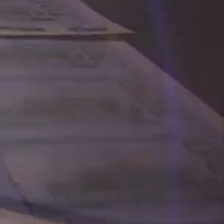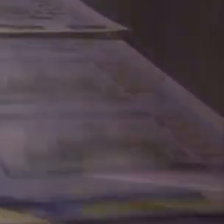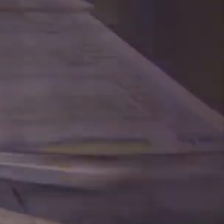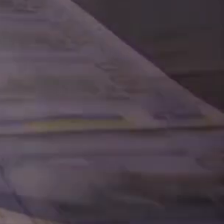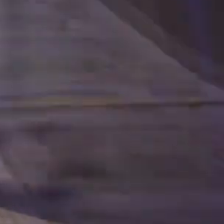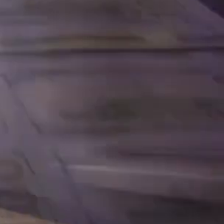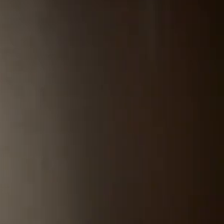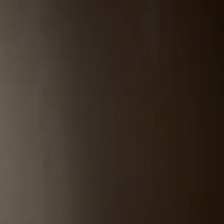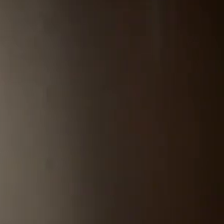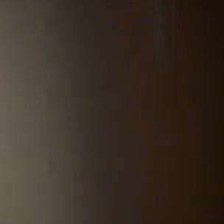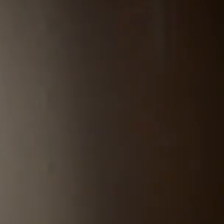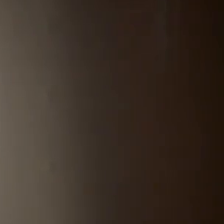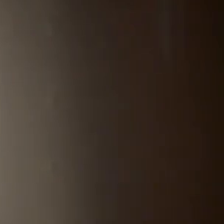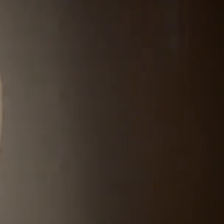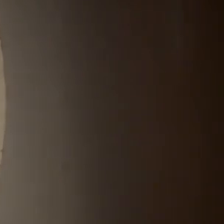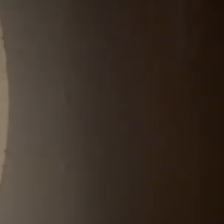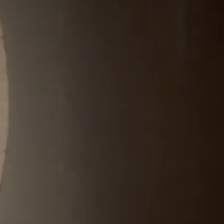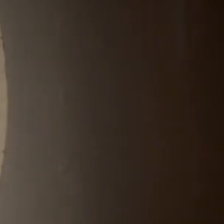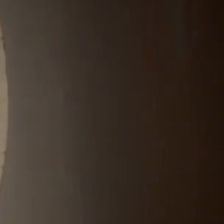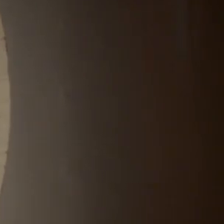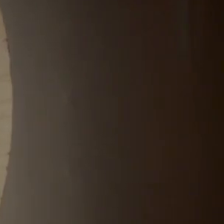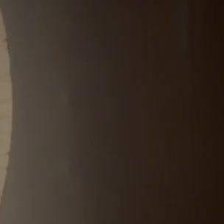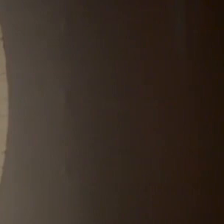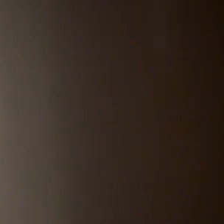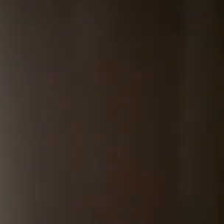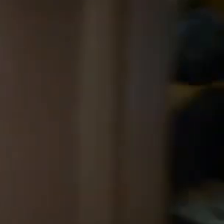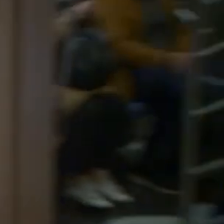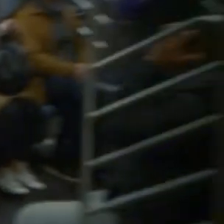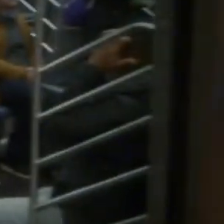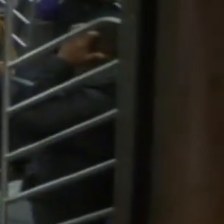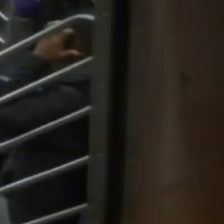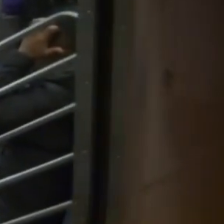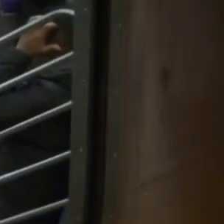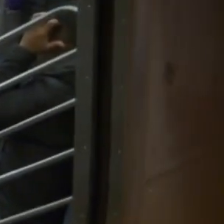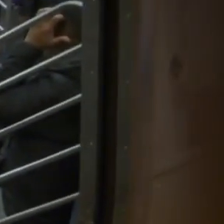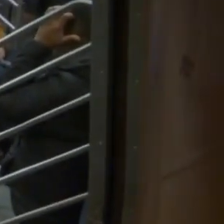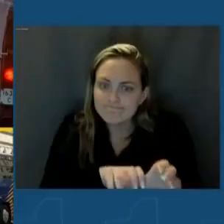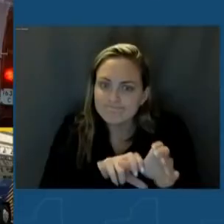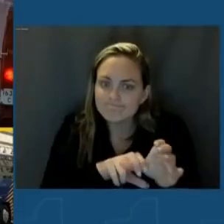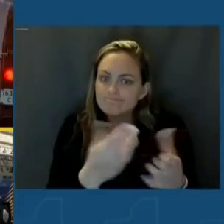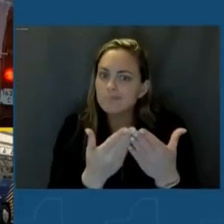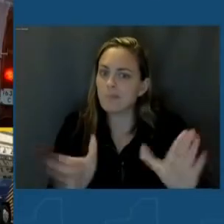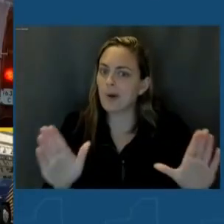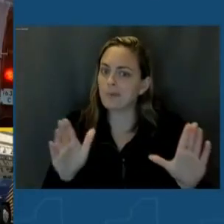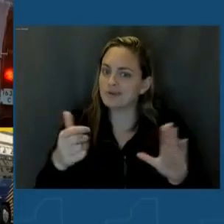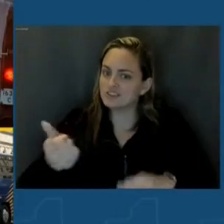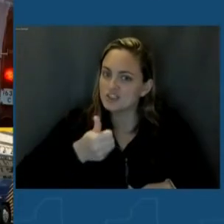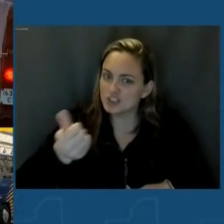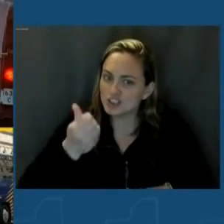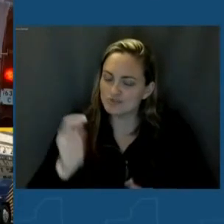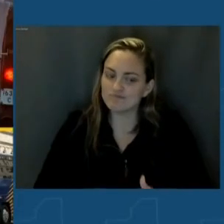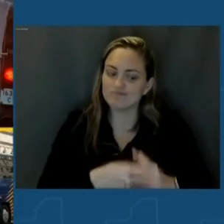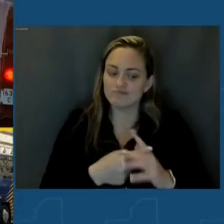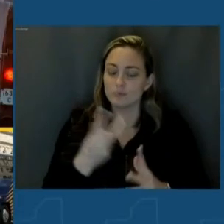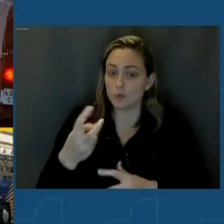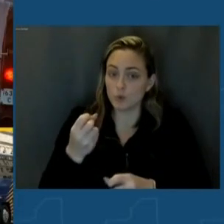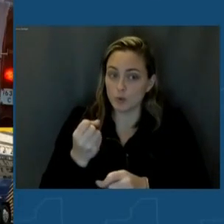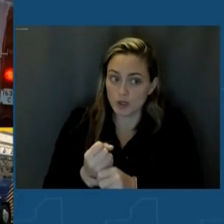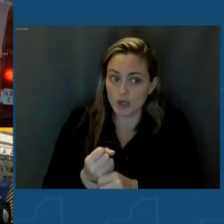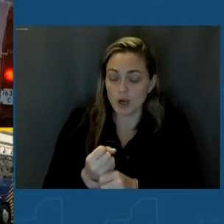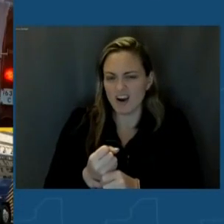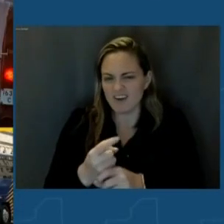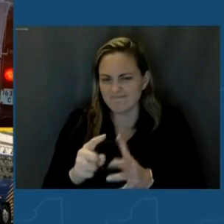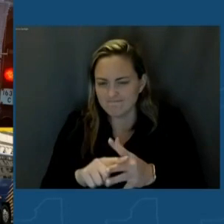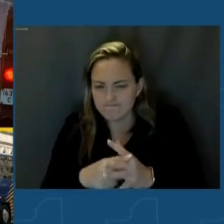billion, $65 million of which is going to reduce the proposed fare increase. And they're launching a two-year pilot program in New York